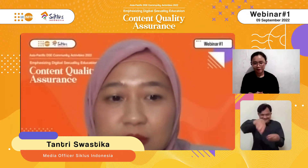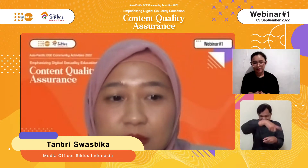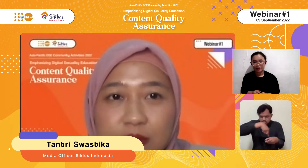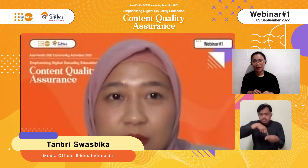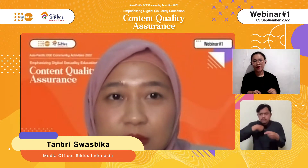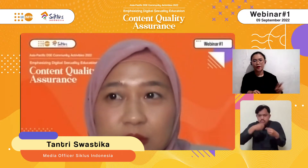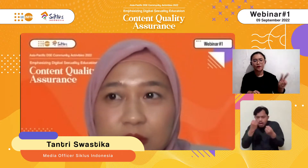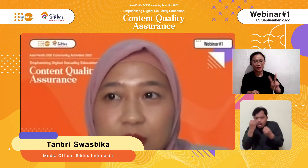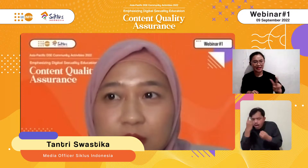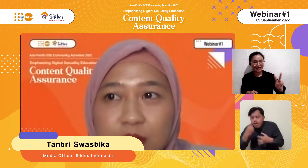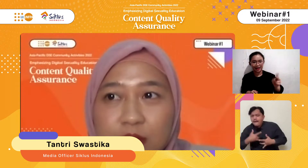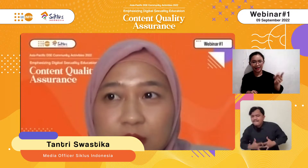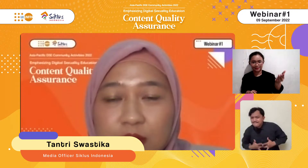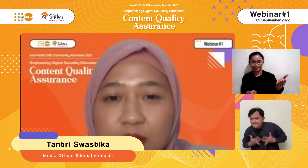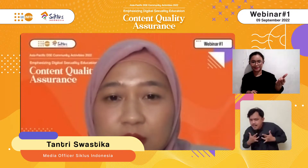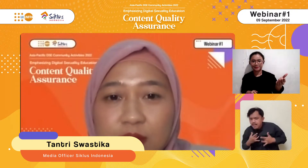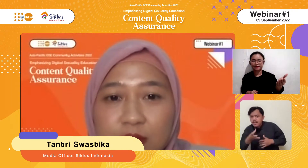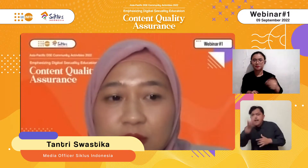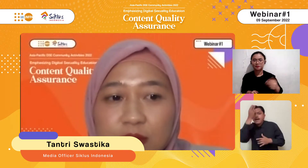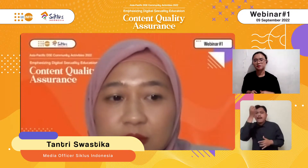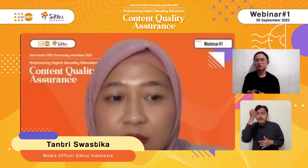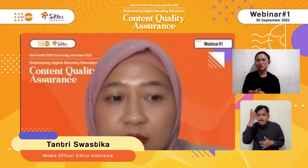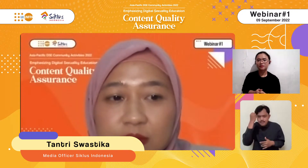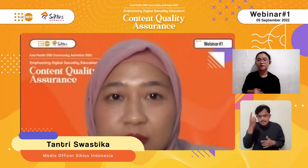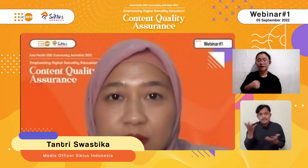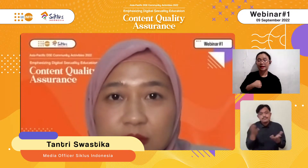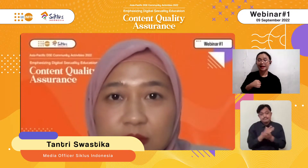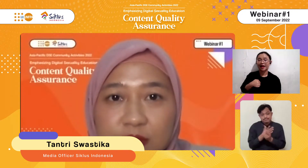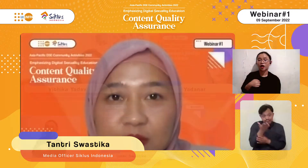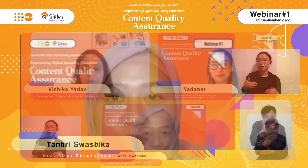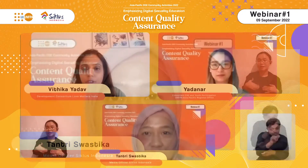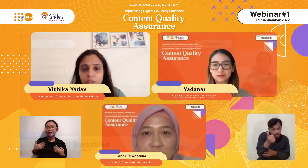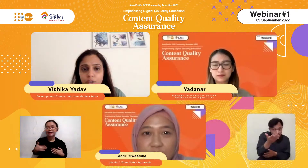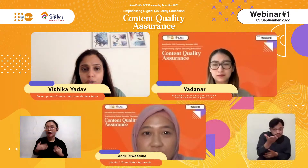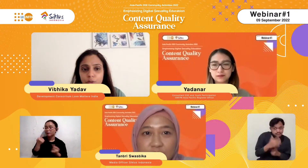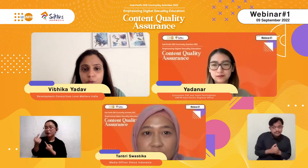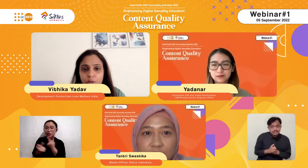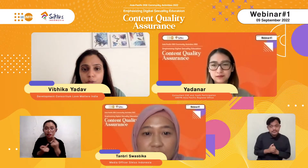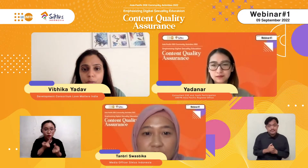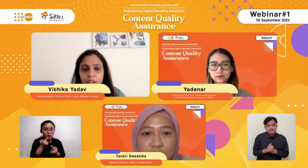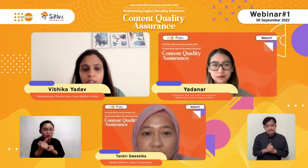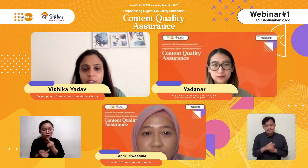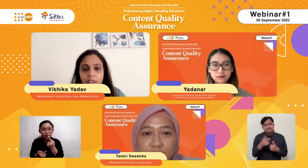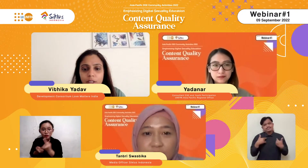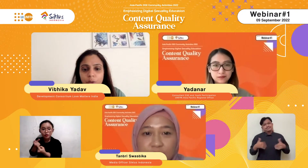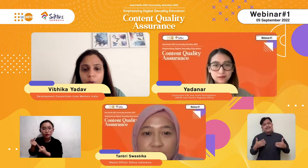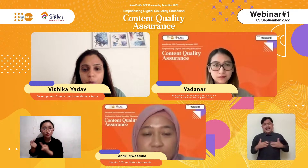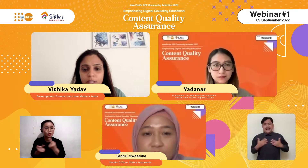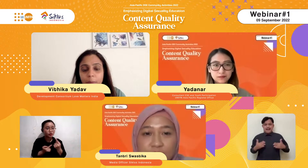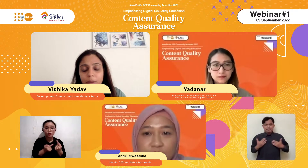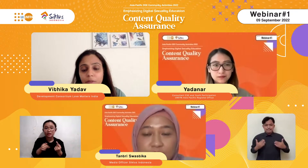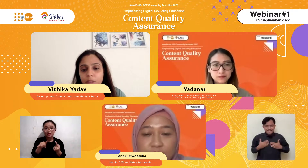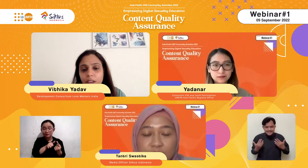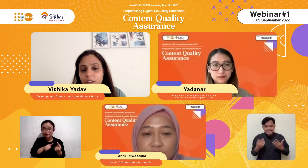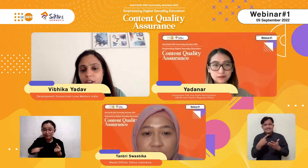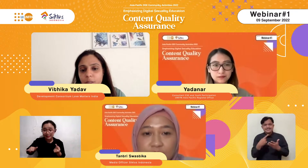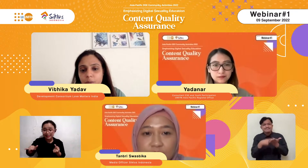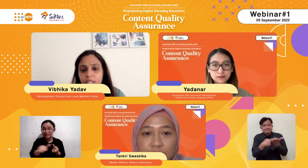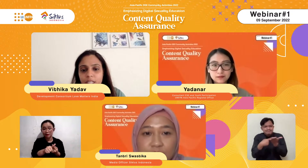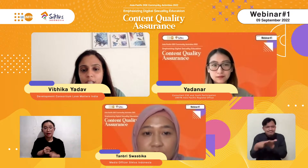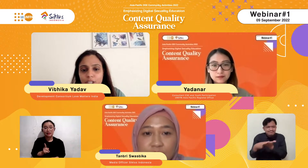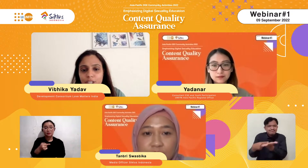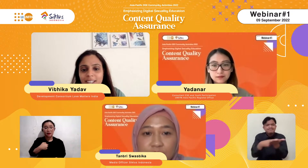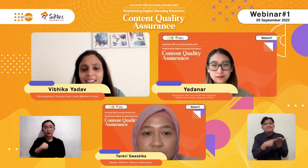I actually just want to extend my thanks for having this discussion and for all of us to, sort of come together. There is always, I mean, from